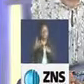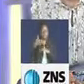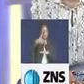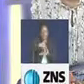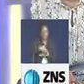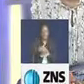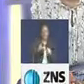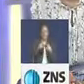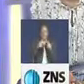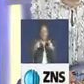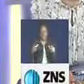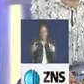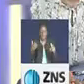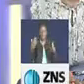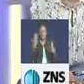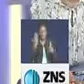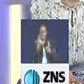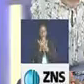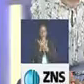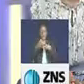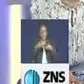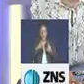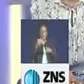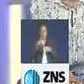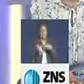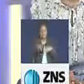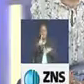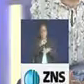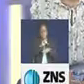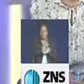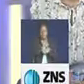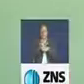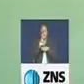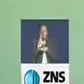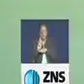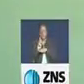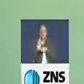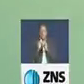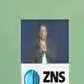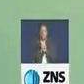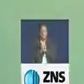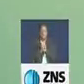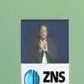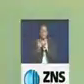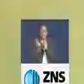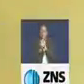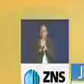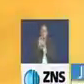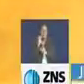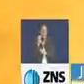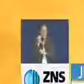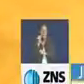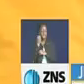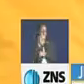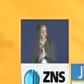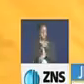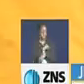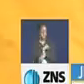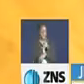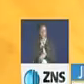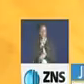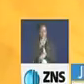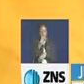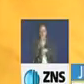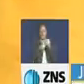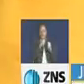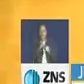Julian Gibson shares with us her personal compelling story. Meet Myatt Medor. The 23-year-old has